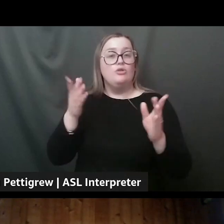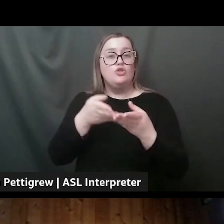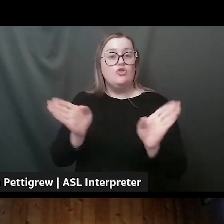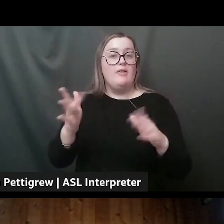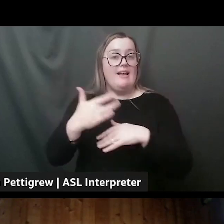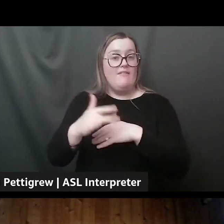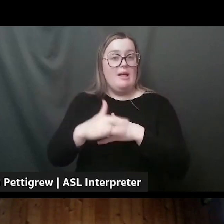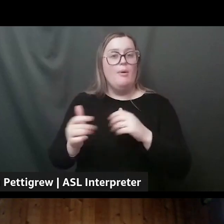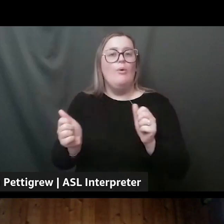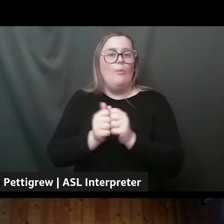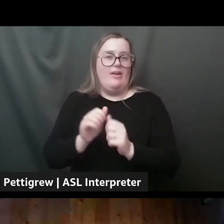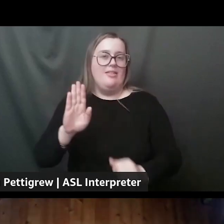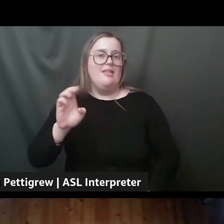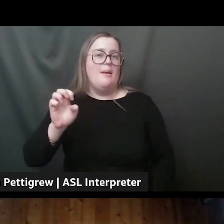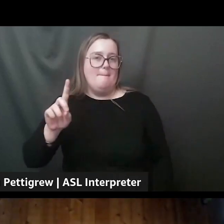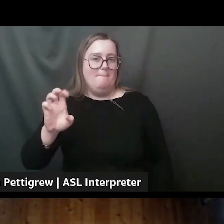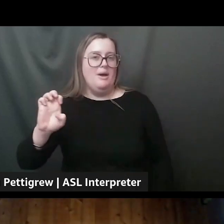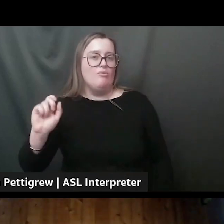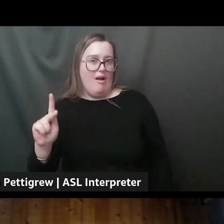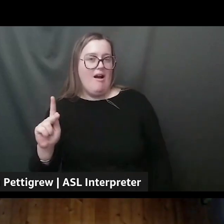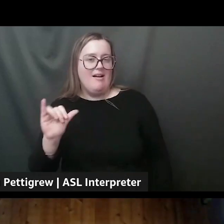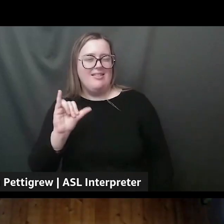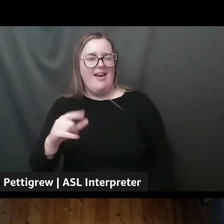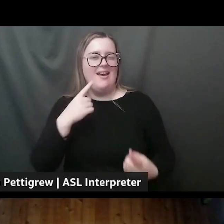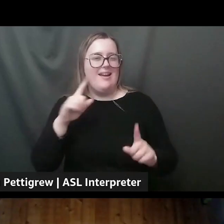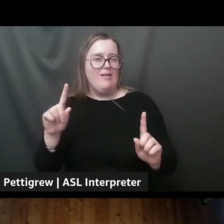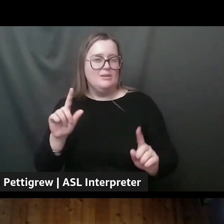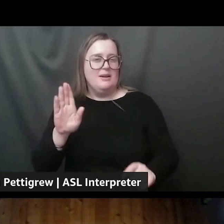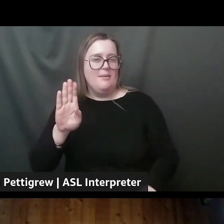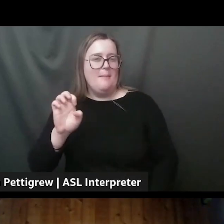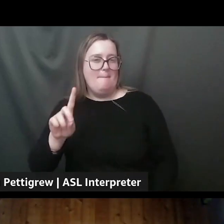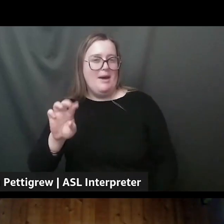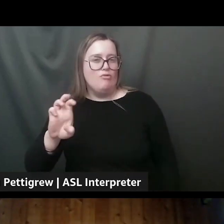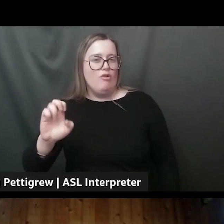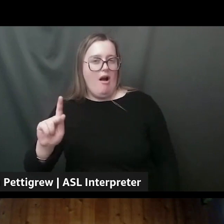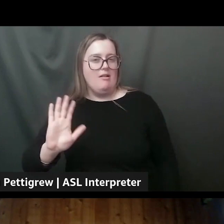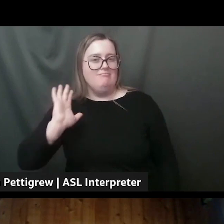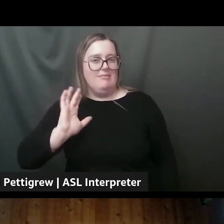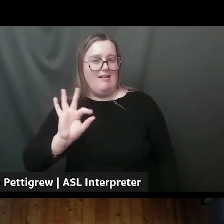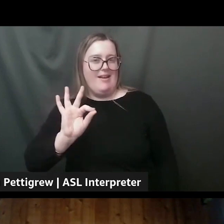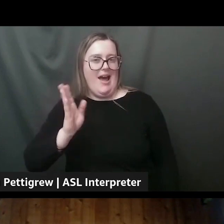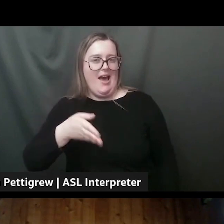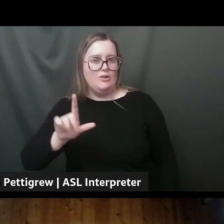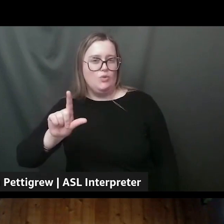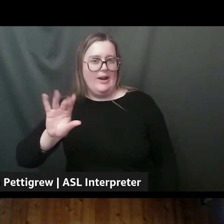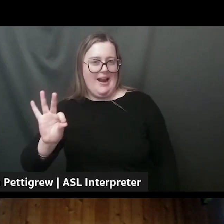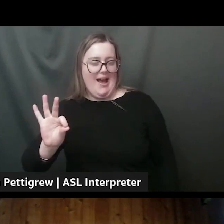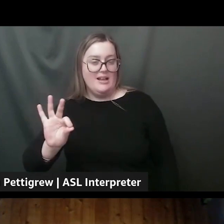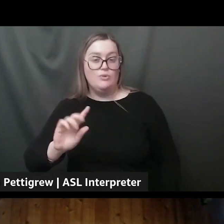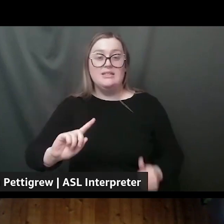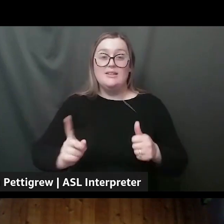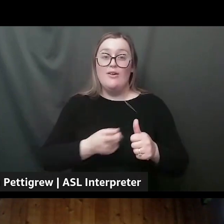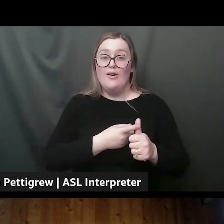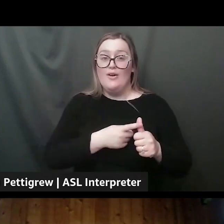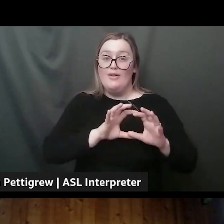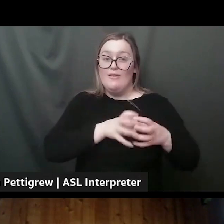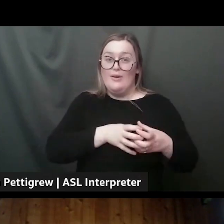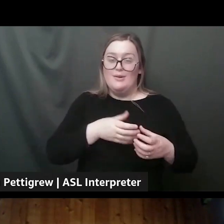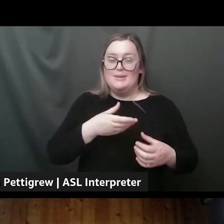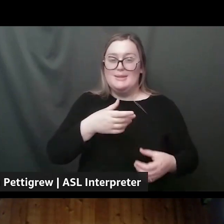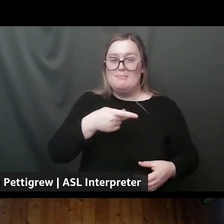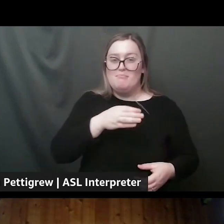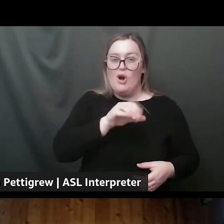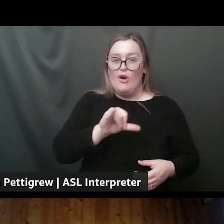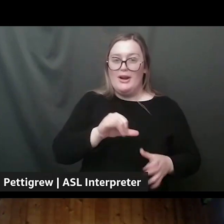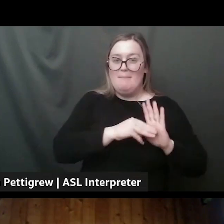Bedrock, the announcement with Bedrock on 9/29. So it's our first-party models that are available inside of